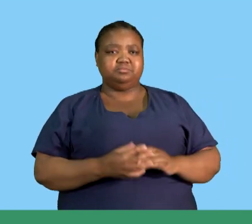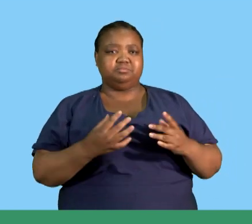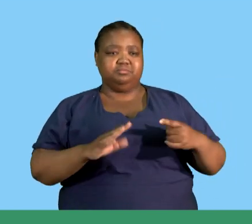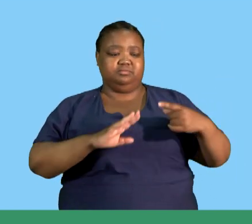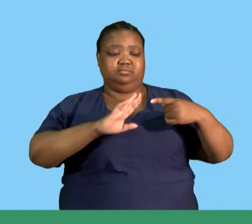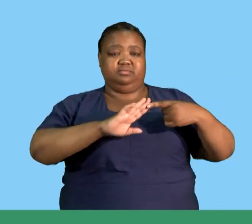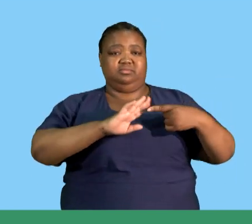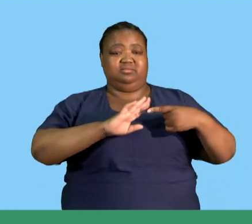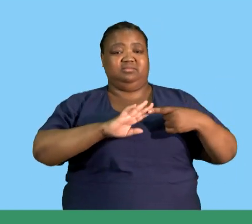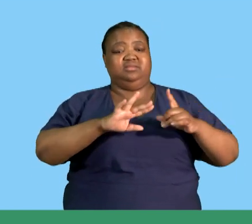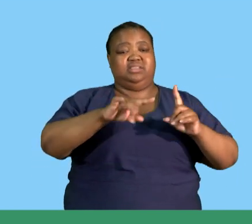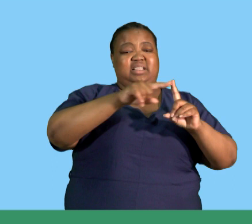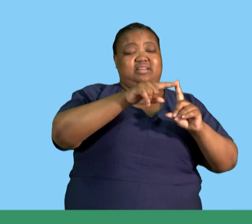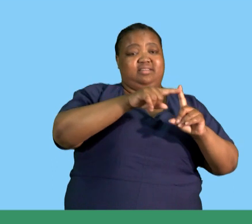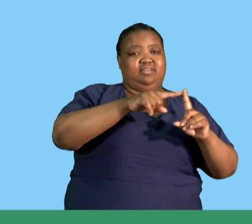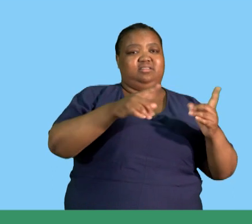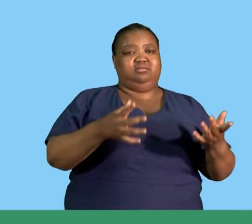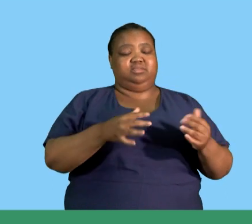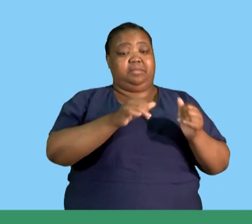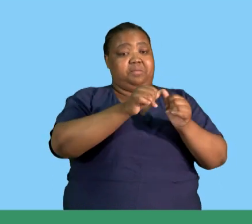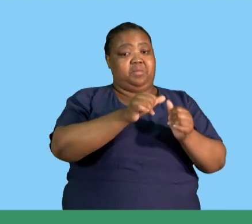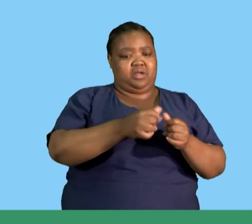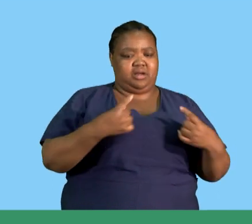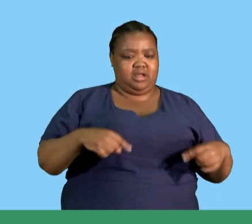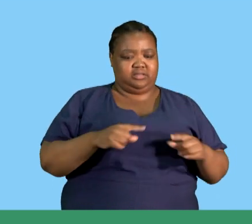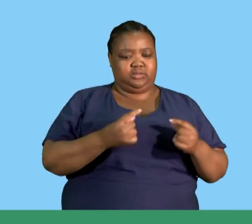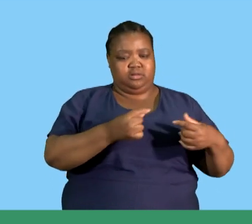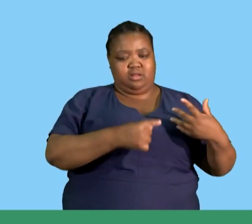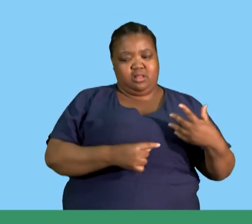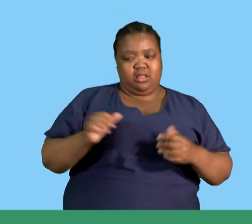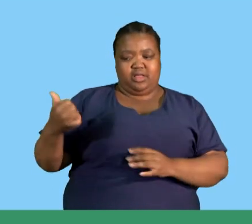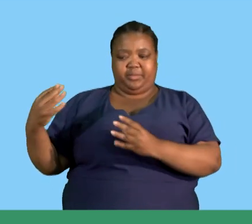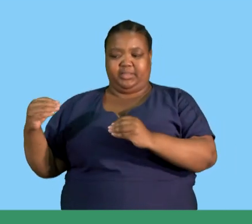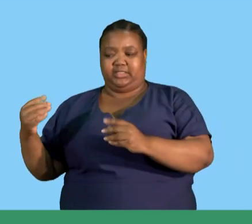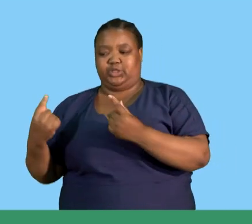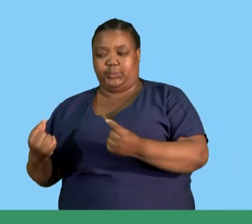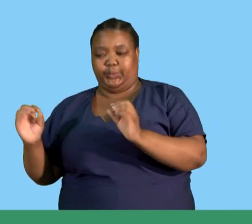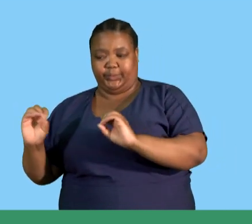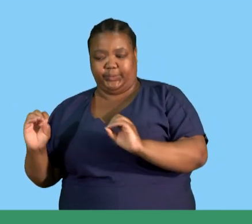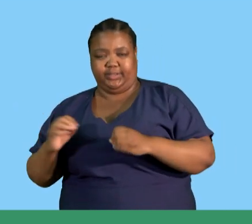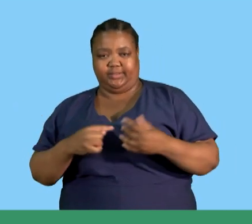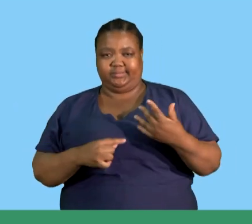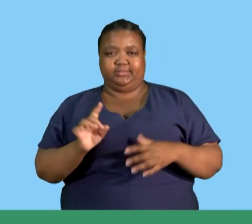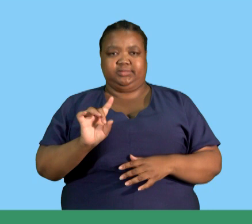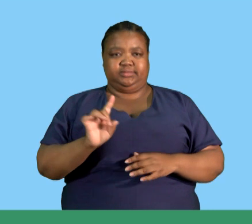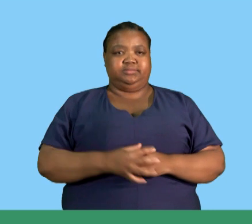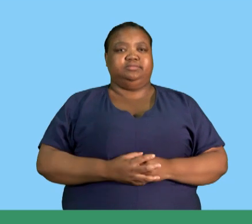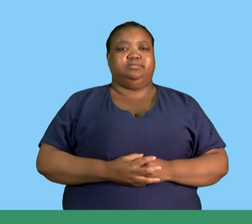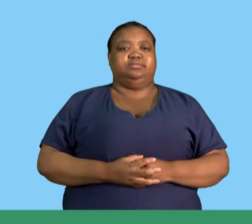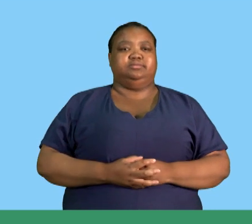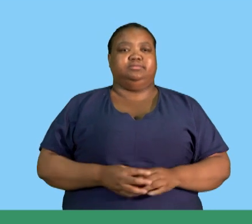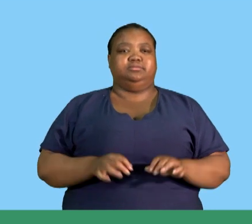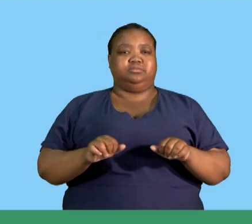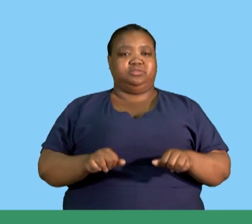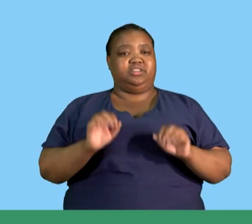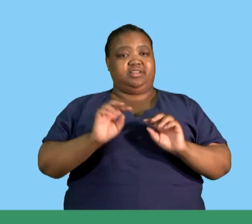that we're good at that others do not have or they cannot do. All right. So what unique or lowest